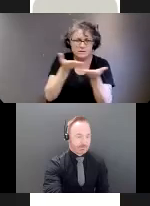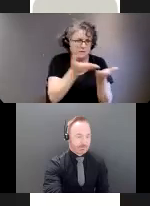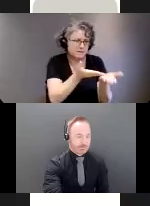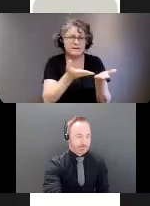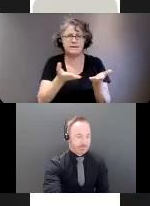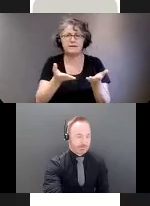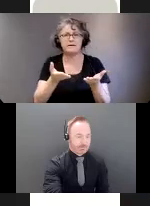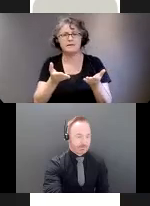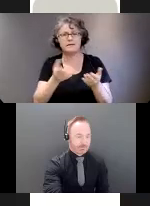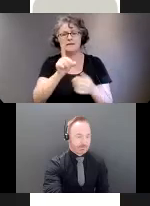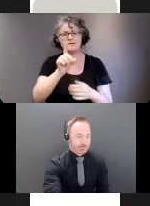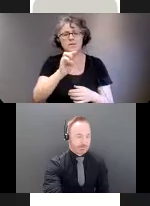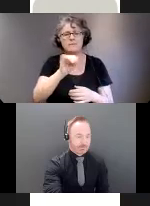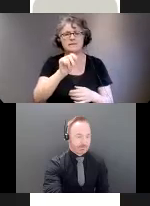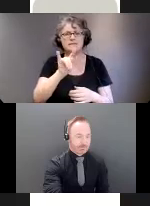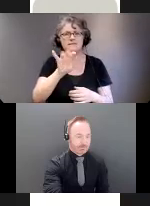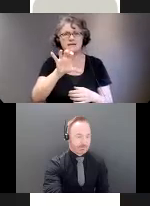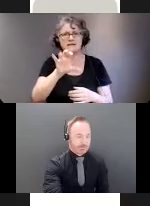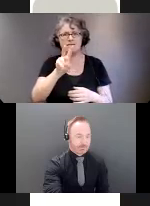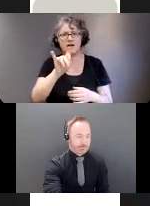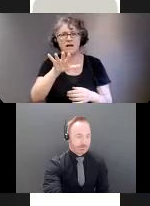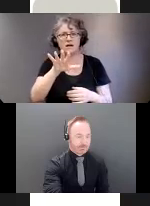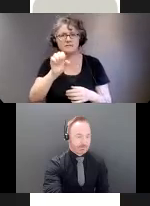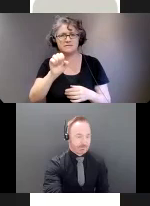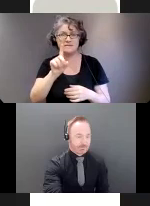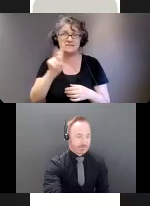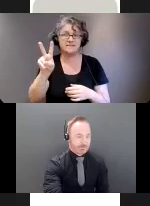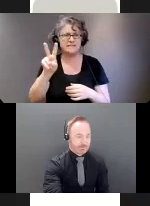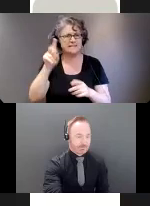course, is only going to cover certain types of relationships, right?